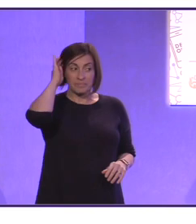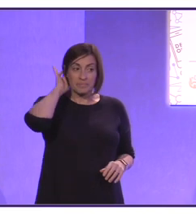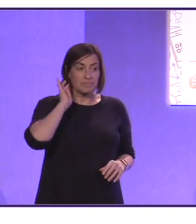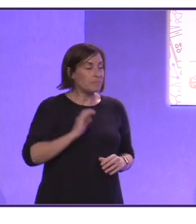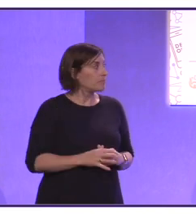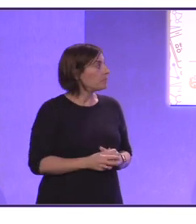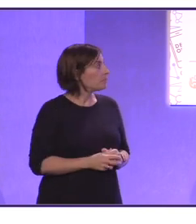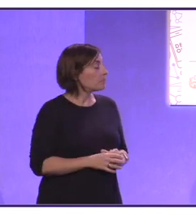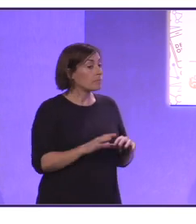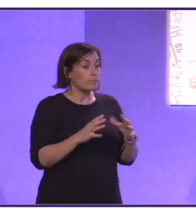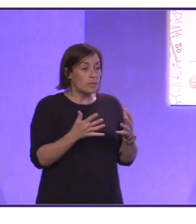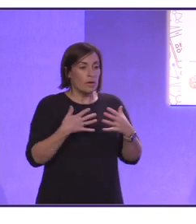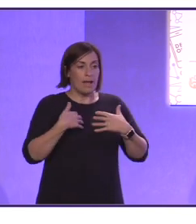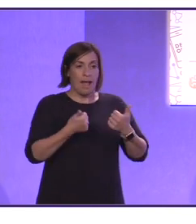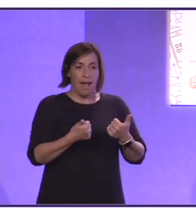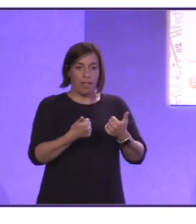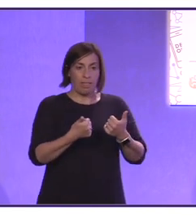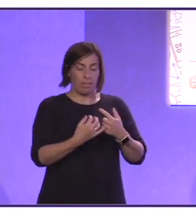Similarly, if it's affecting my health